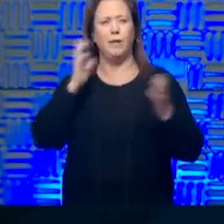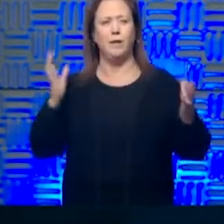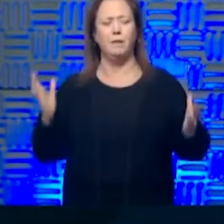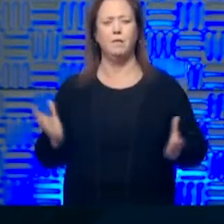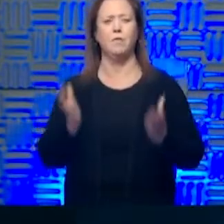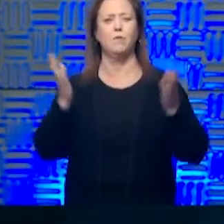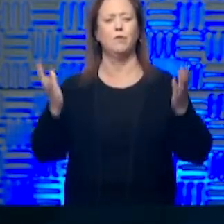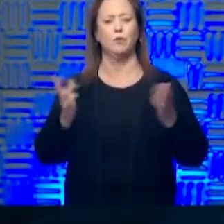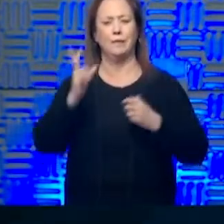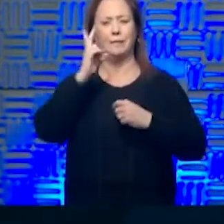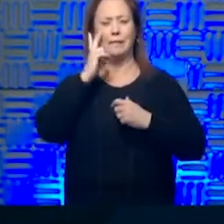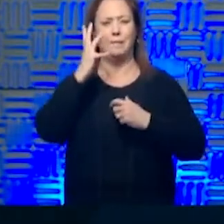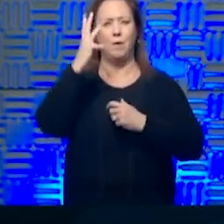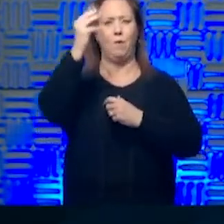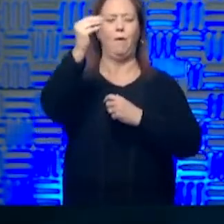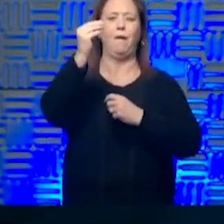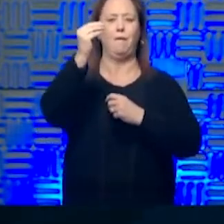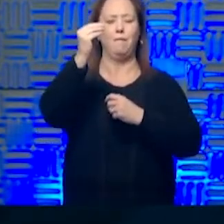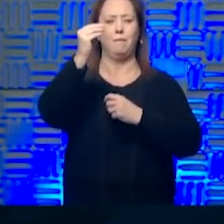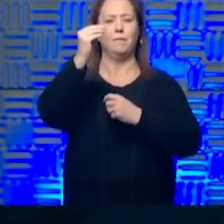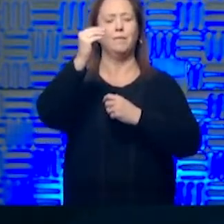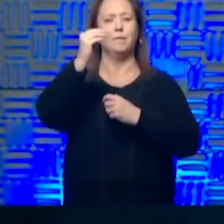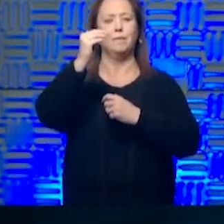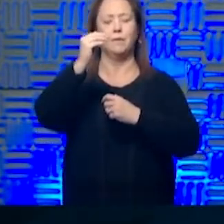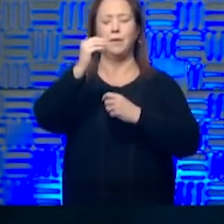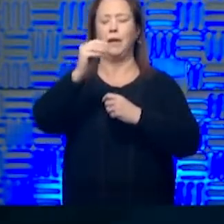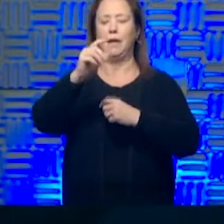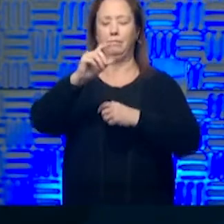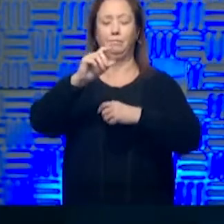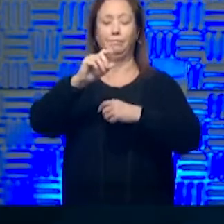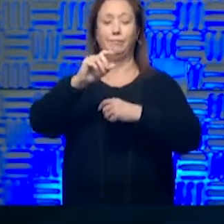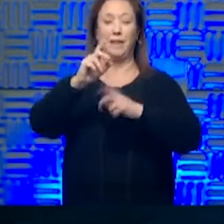and help augment our most needed